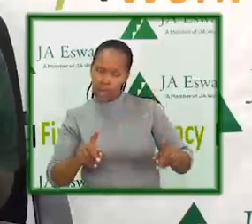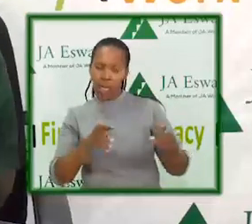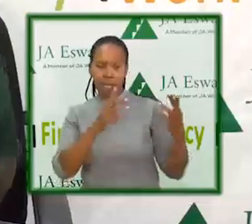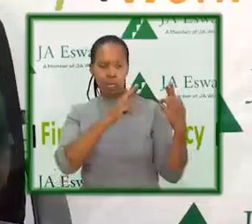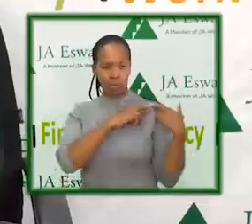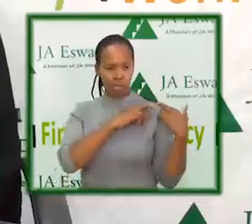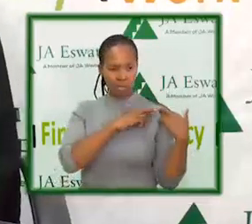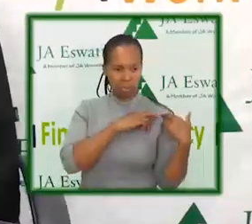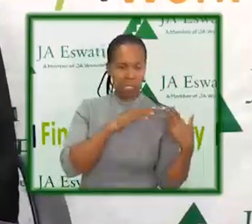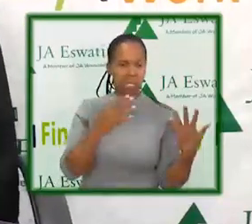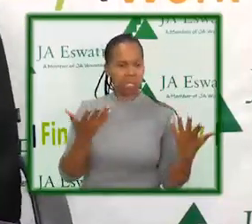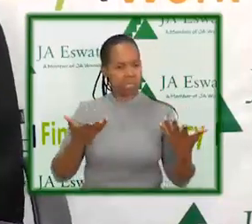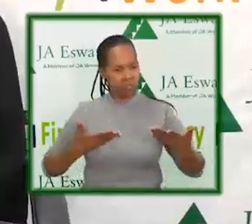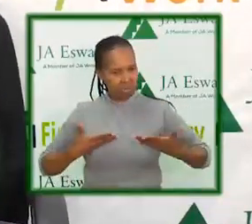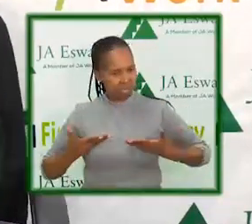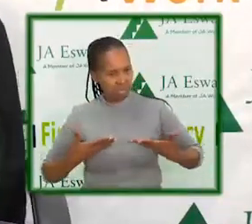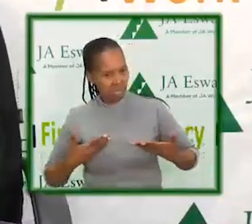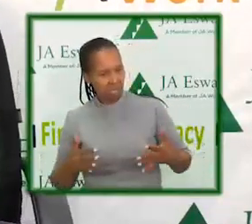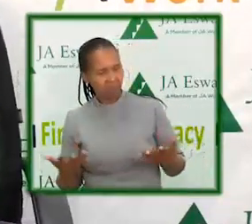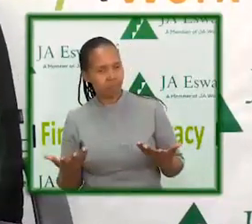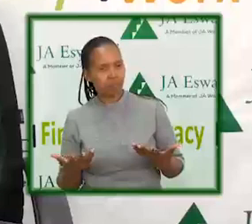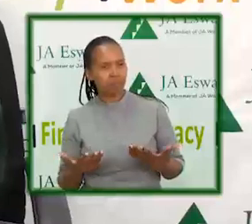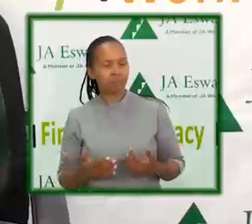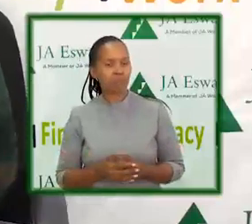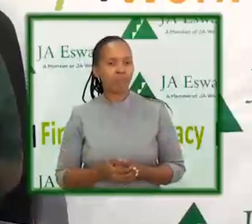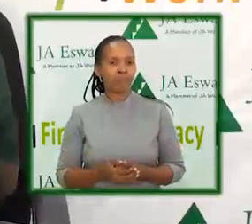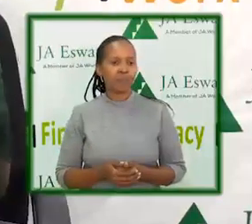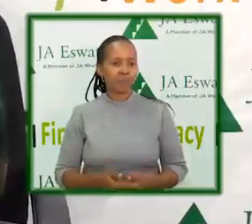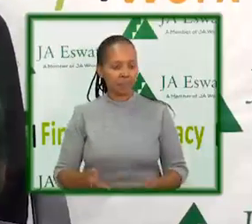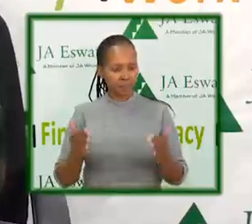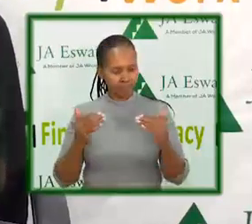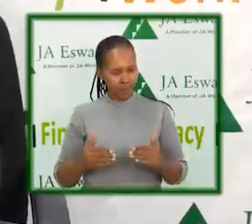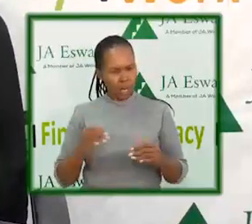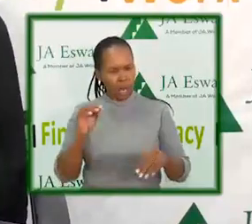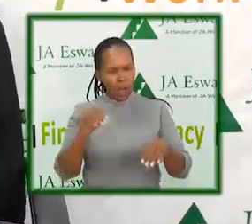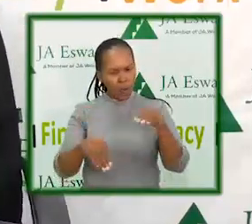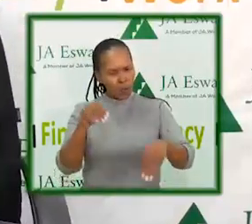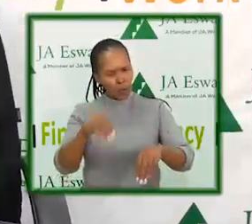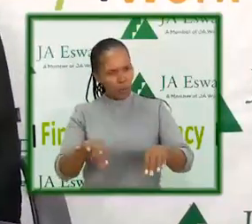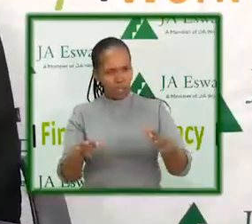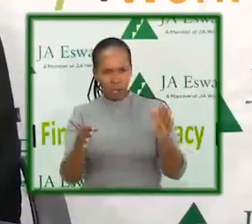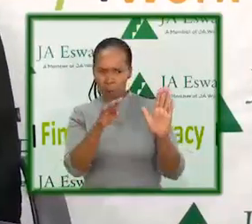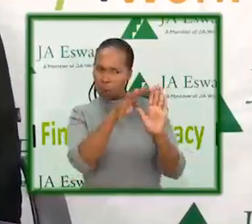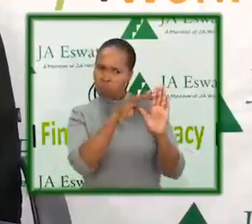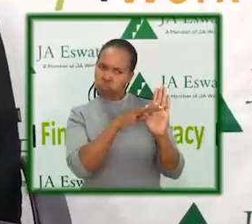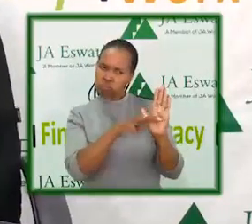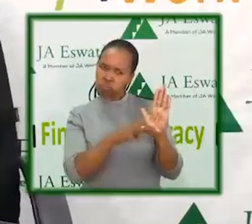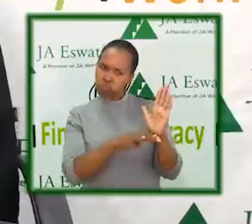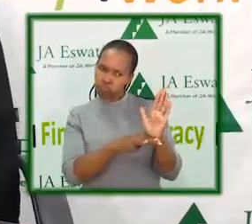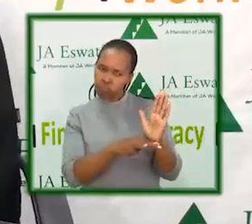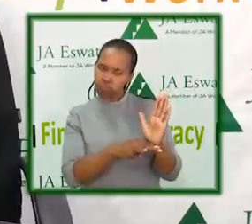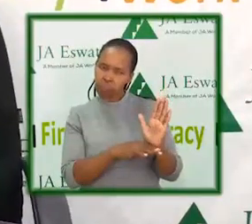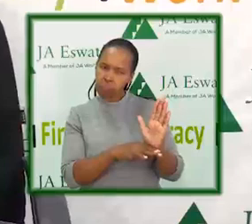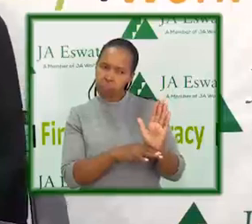responsibilities, let's look at how we go about with voting for these people into those positions,